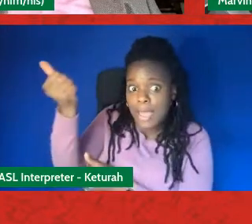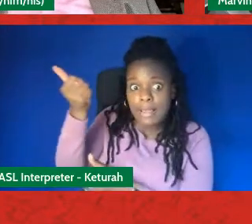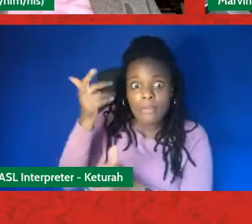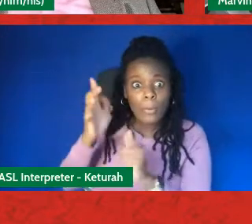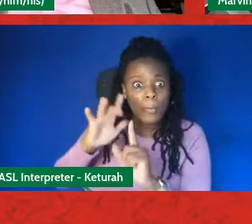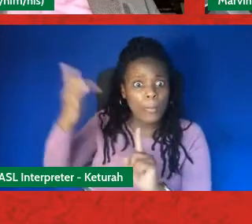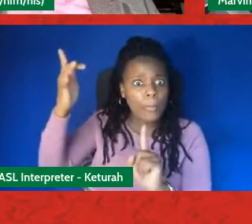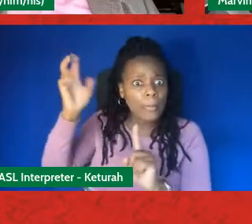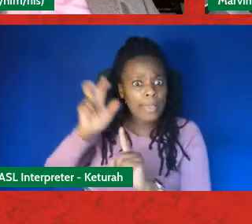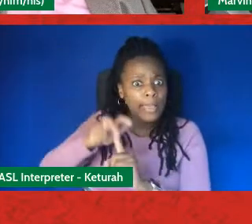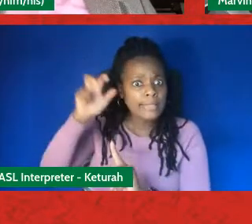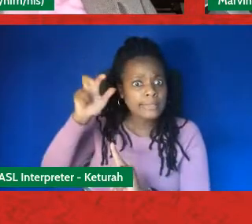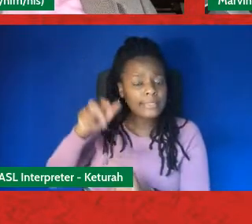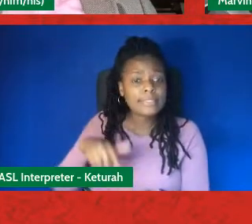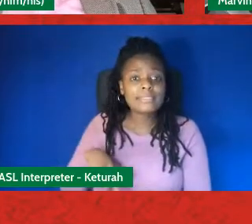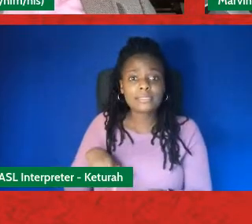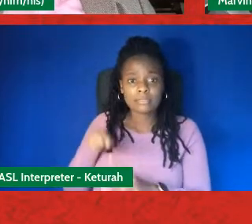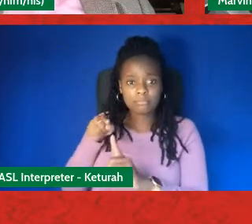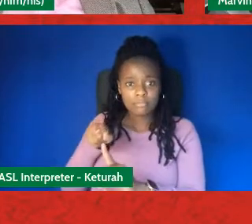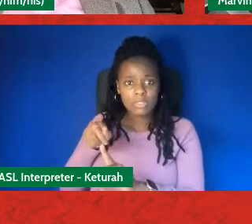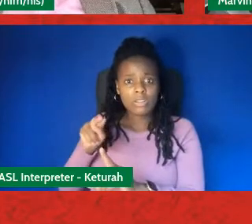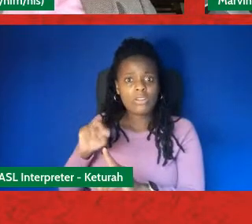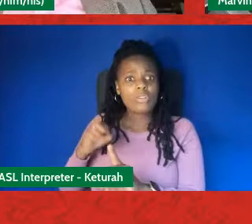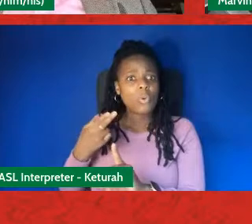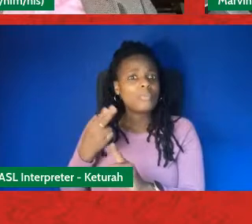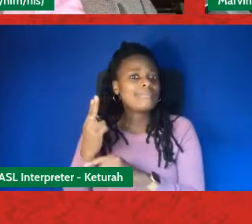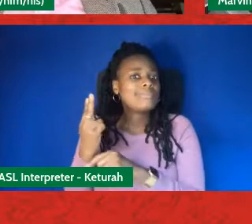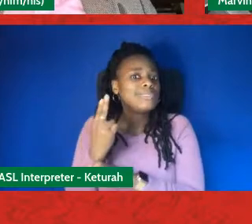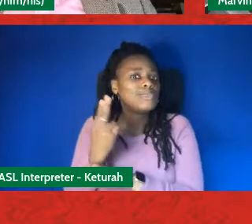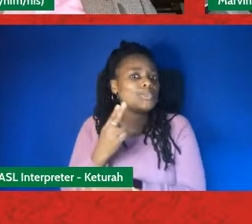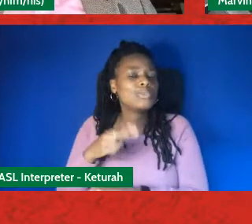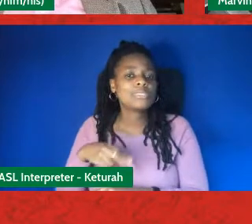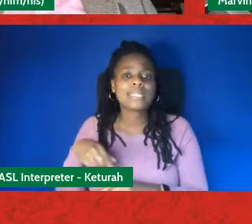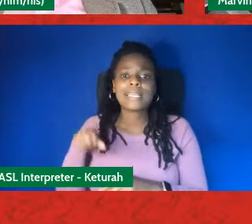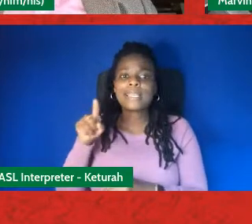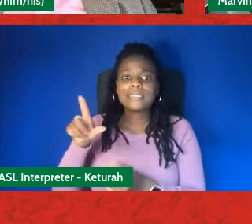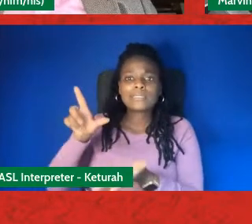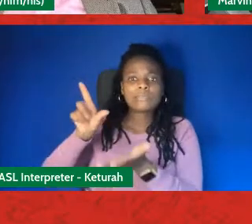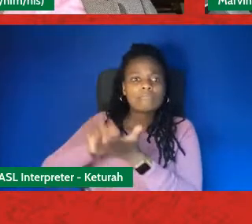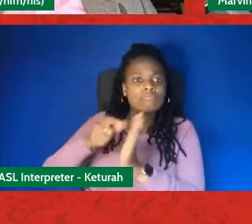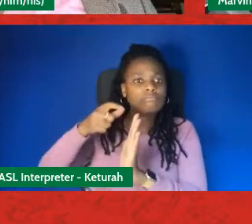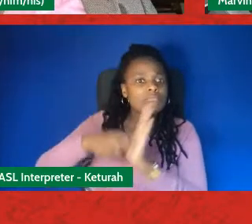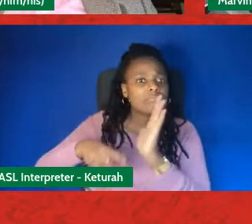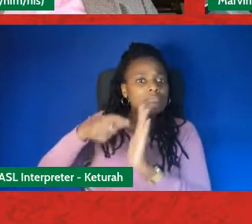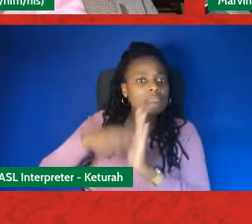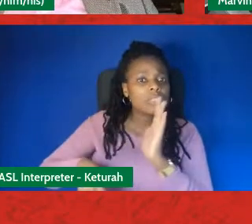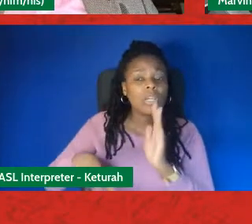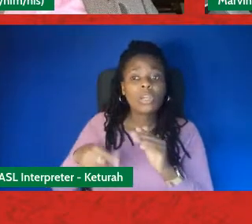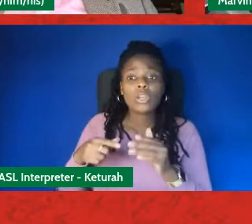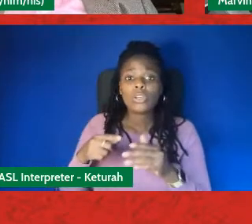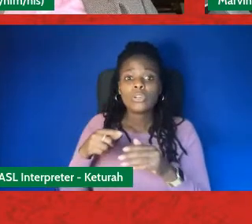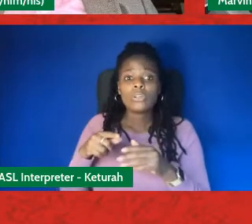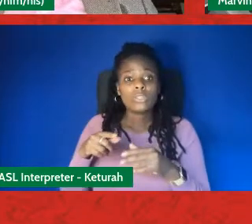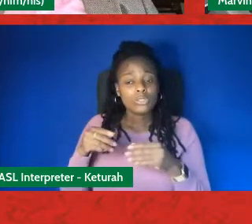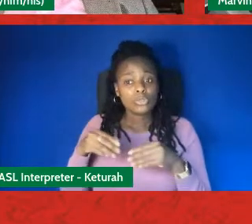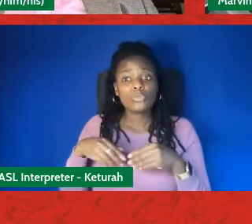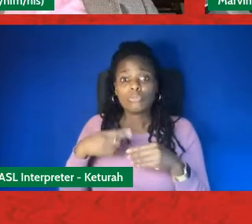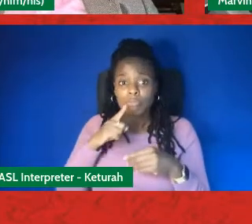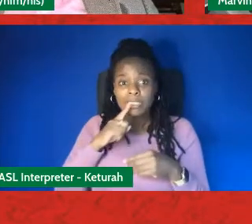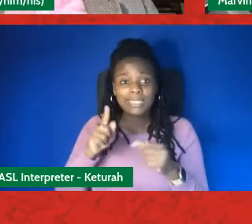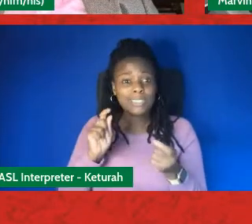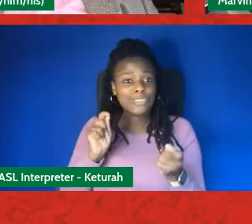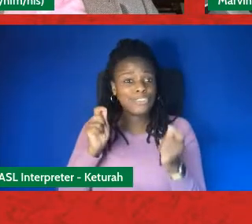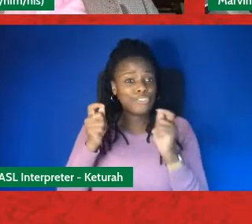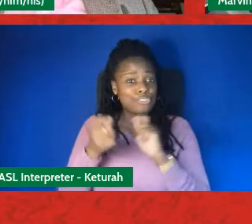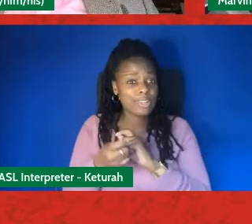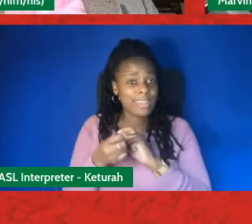Mordecai Noah used that in his publication, The National Advocate, to get that convention to vote so to change the Constitution